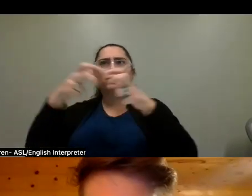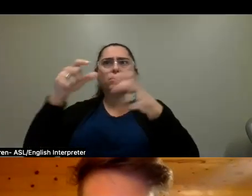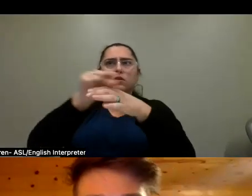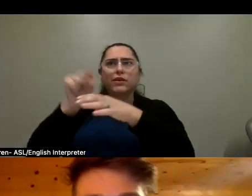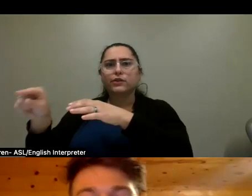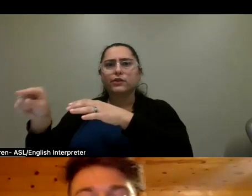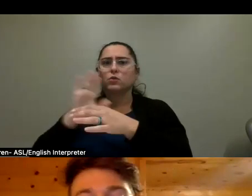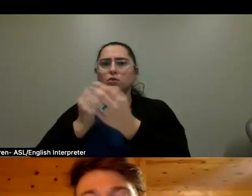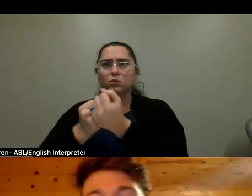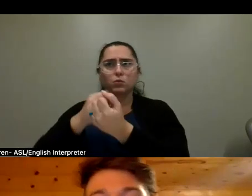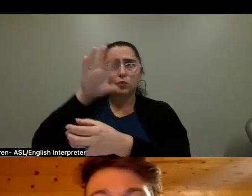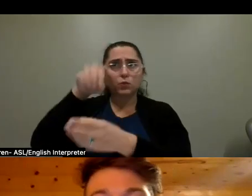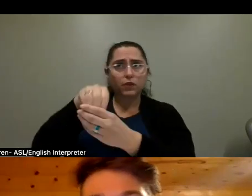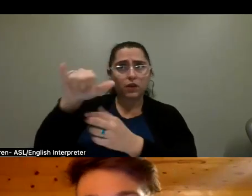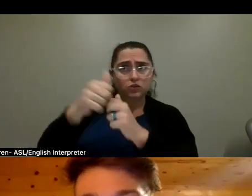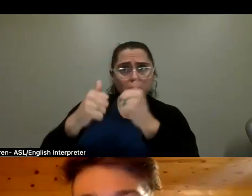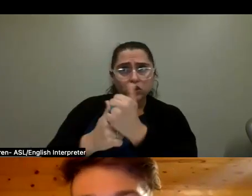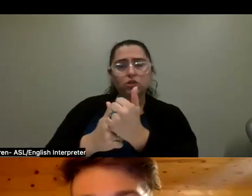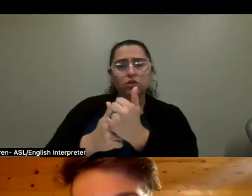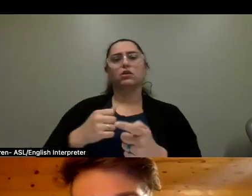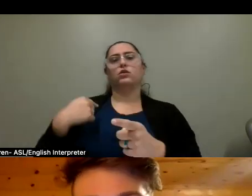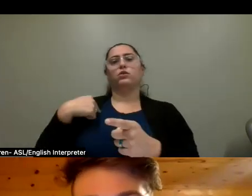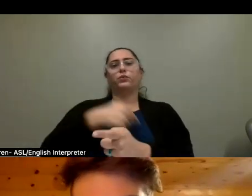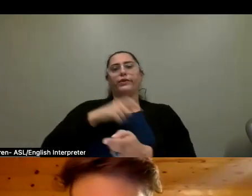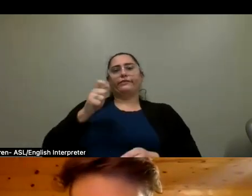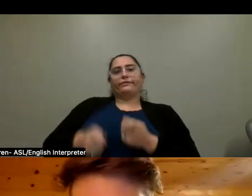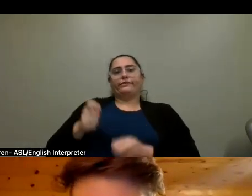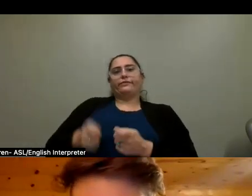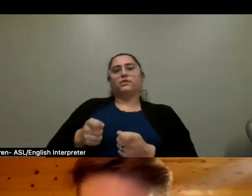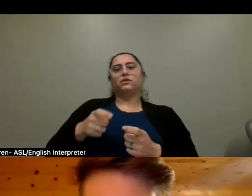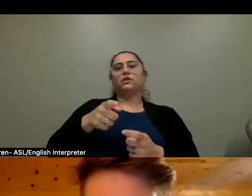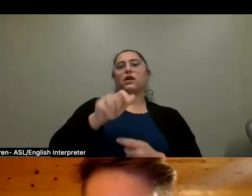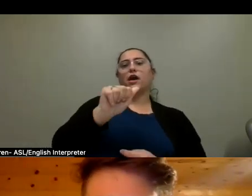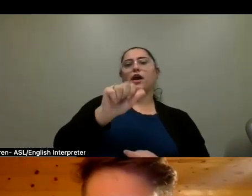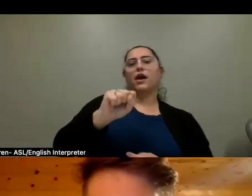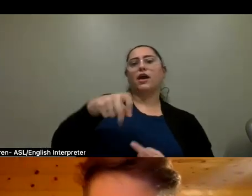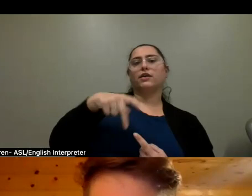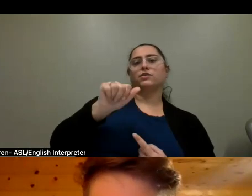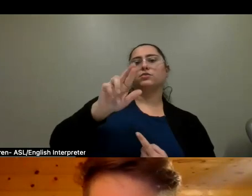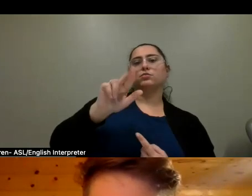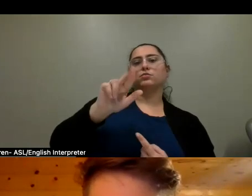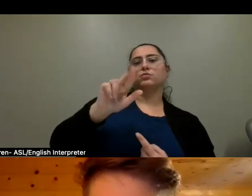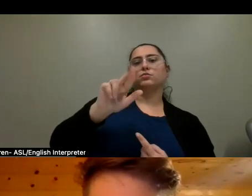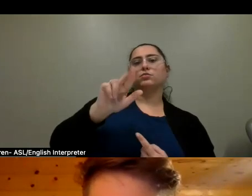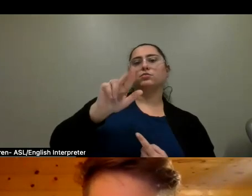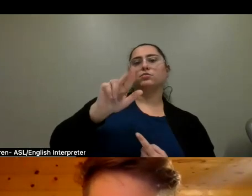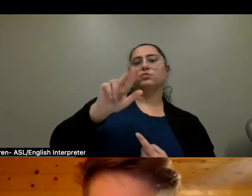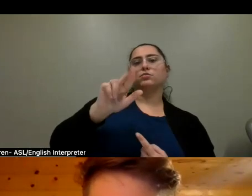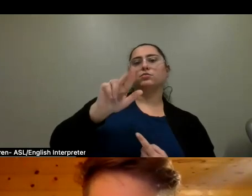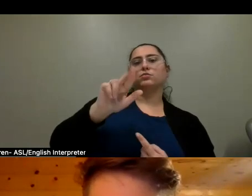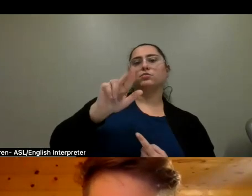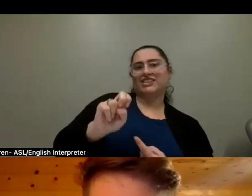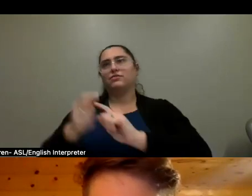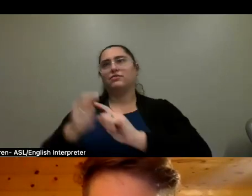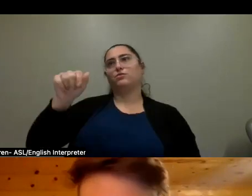structure, there were modifications made from asparagine to aspartate, and it indeed was supporting this small green